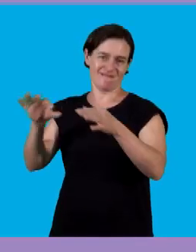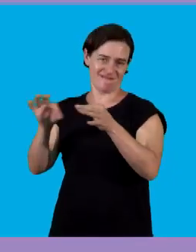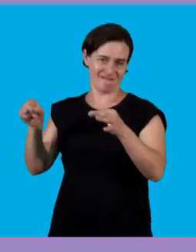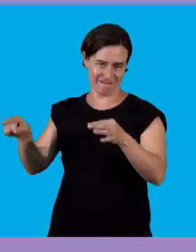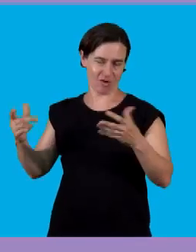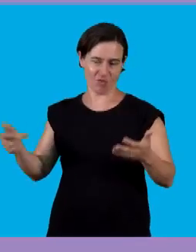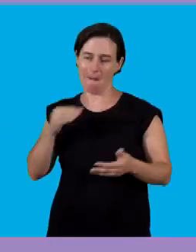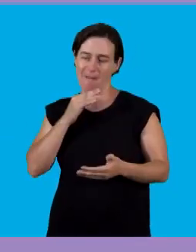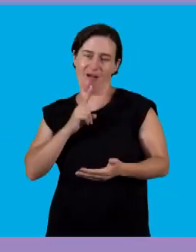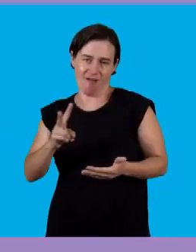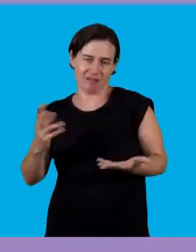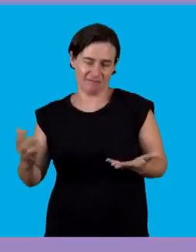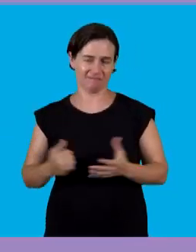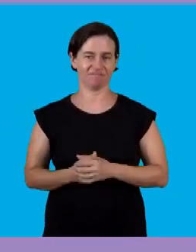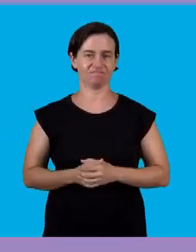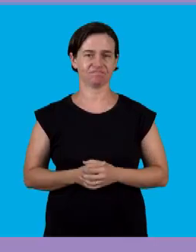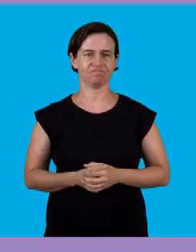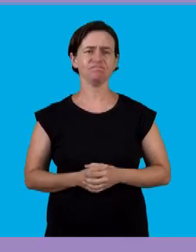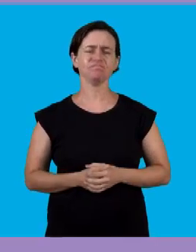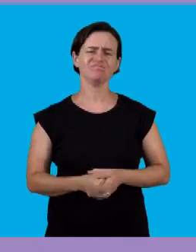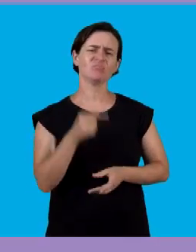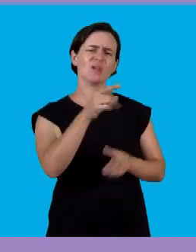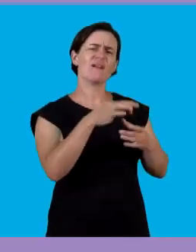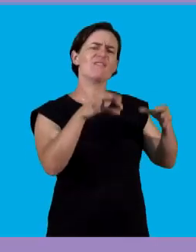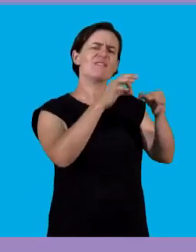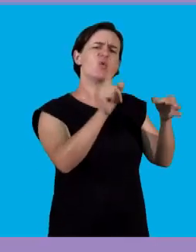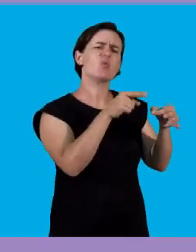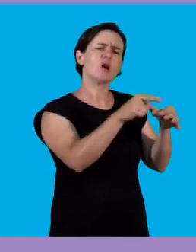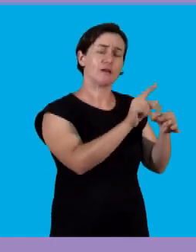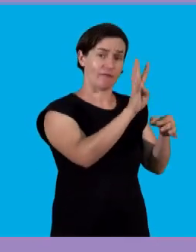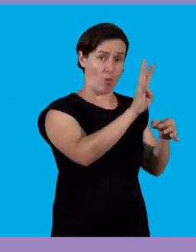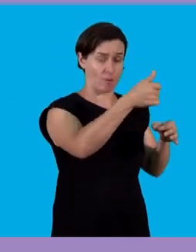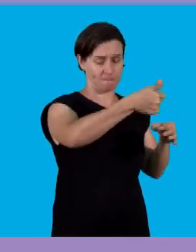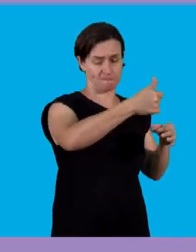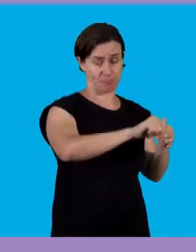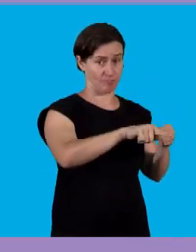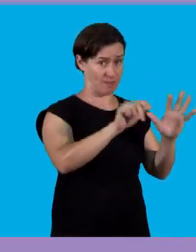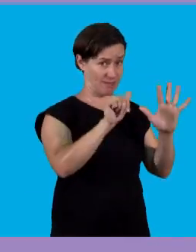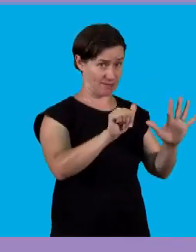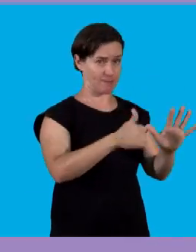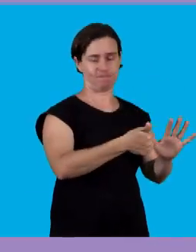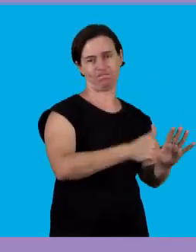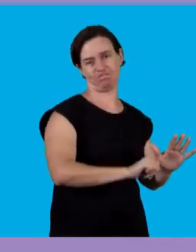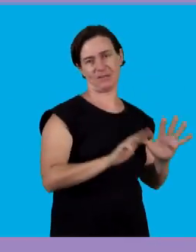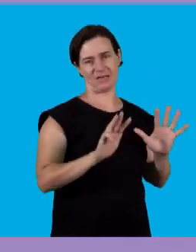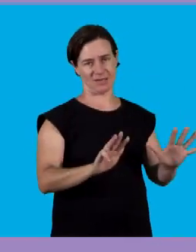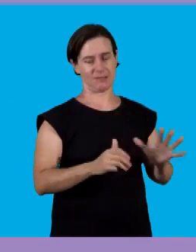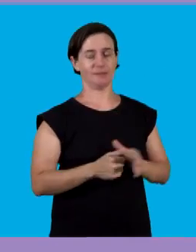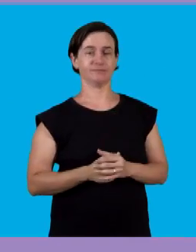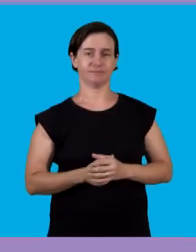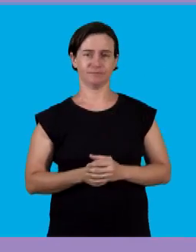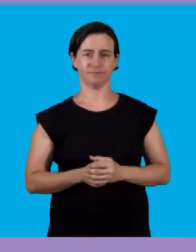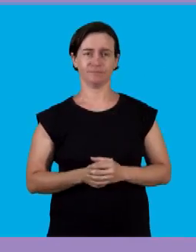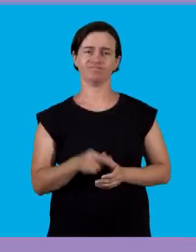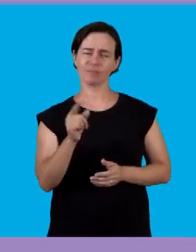output values, of course. So what input values have we been given there? We have been given a 4, a 6,